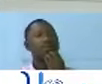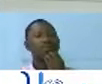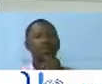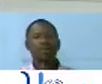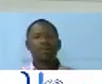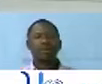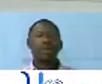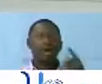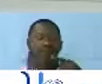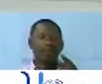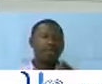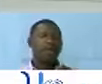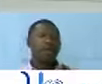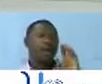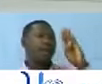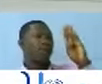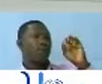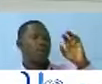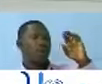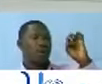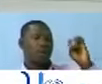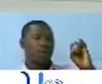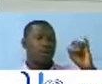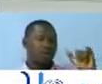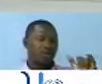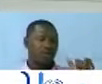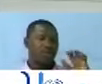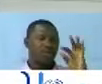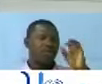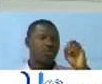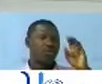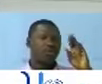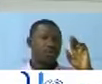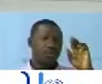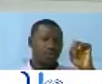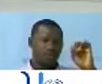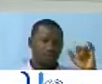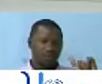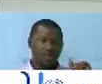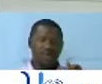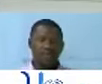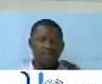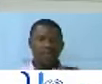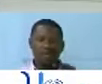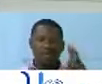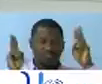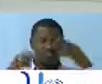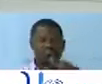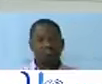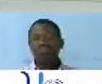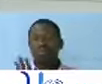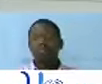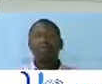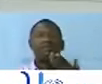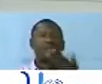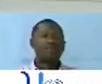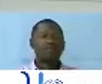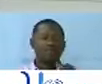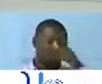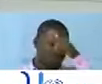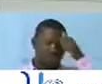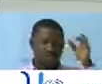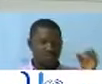was actually terminated for doing that. Mom mujjé gi sañ ñu dal diko dakk ci def gogu mu def lolu. And Mr.